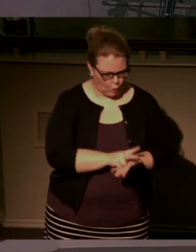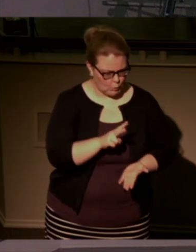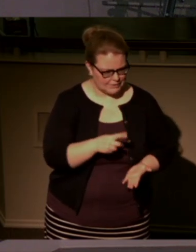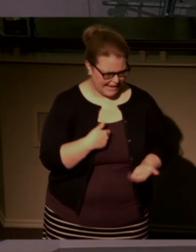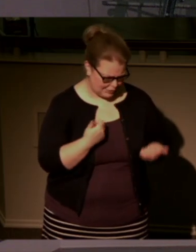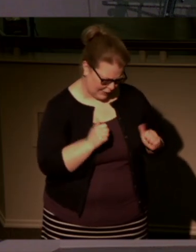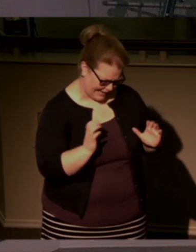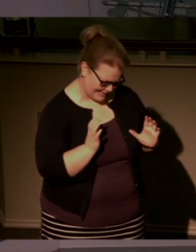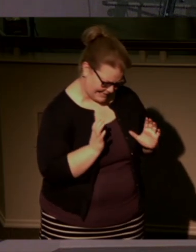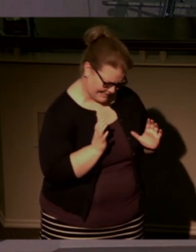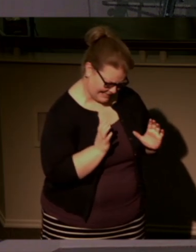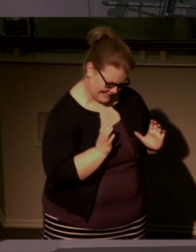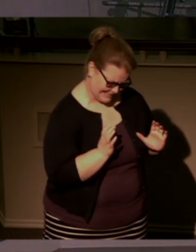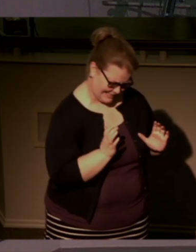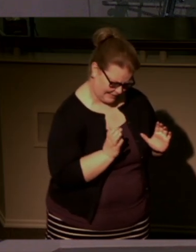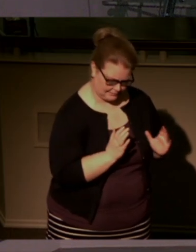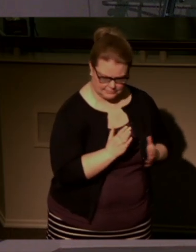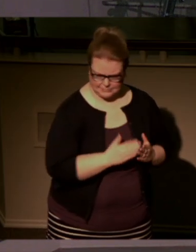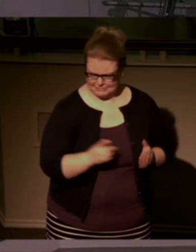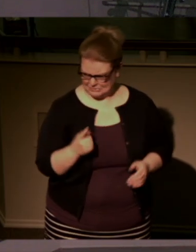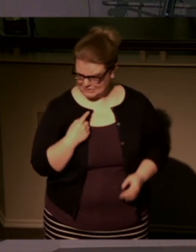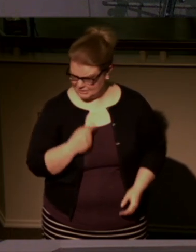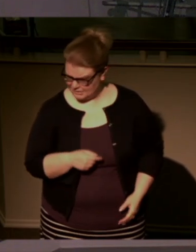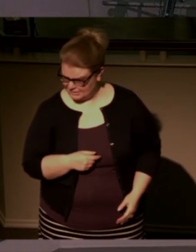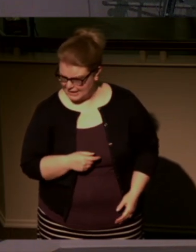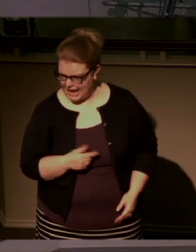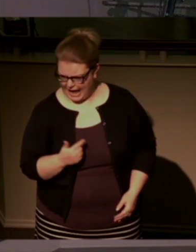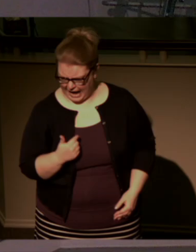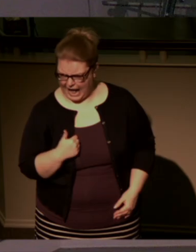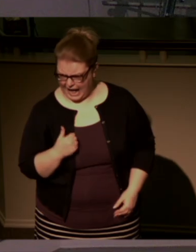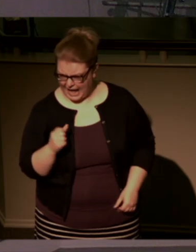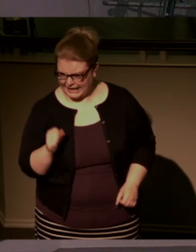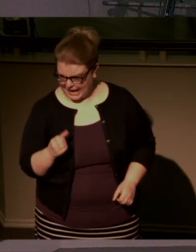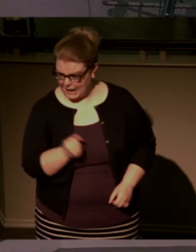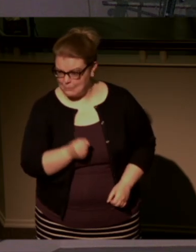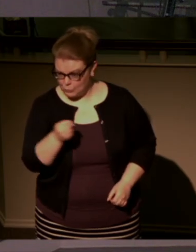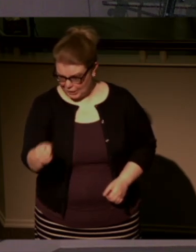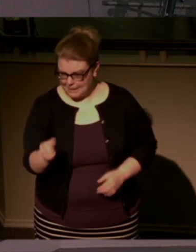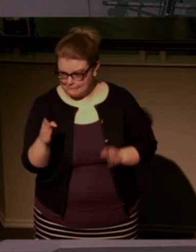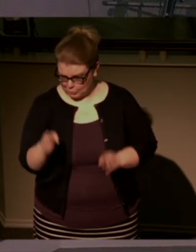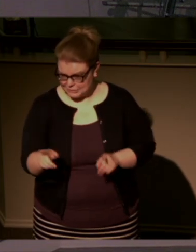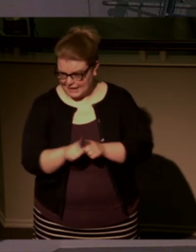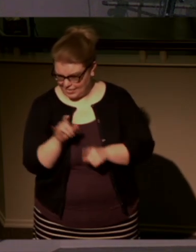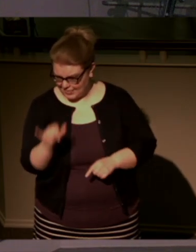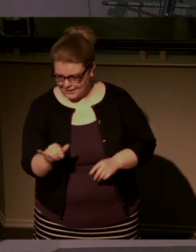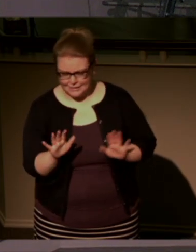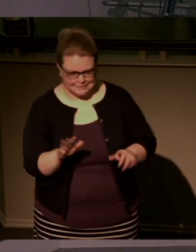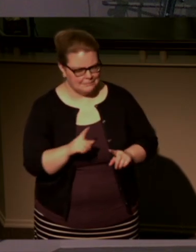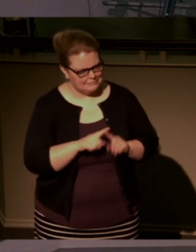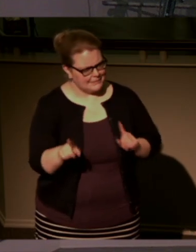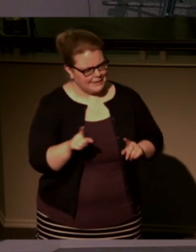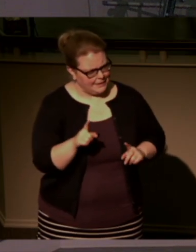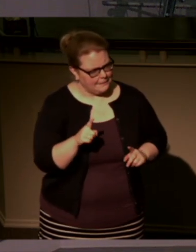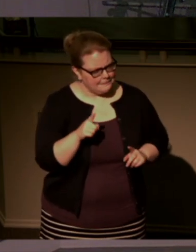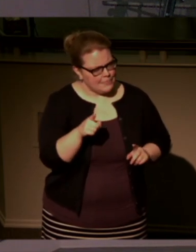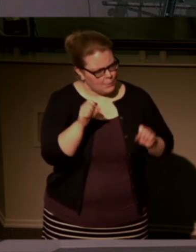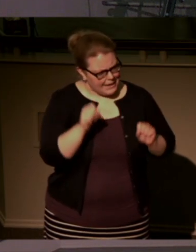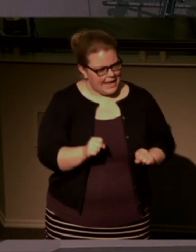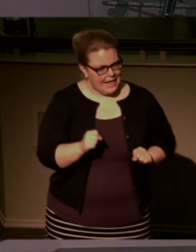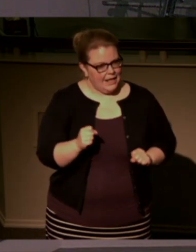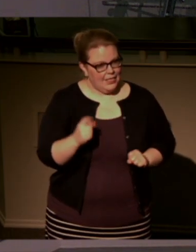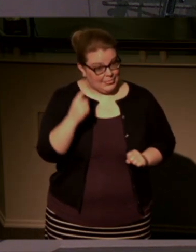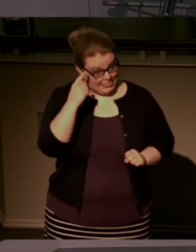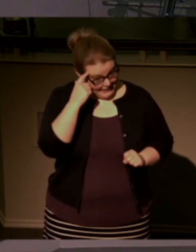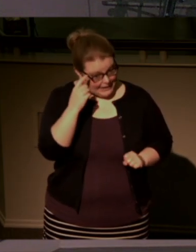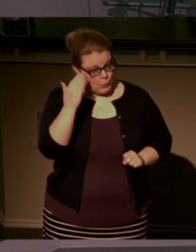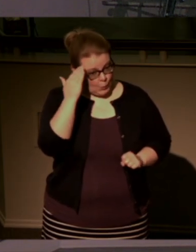I looked a long time. Some of you are like, I know some of those people. But you see, here's the thing. You can think you know some